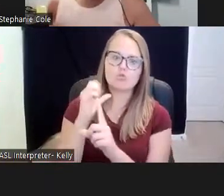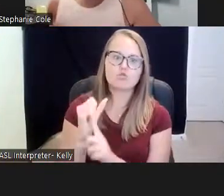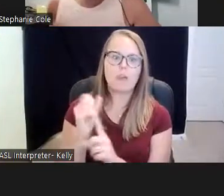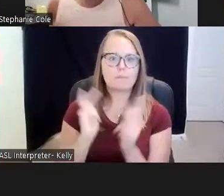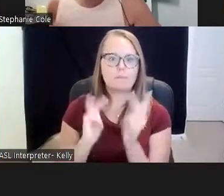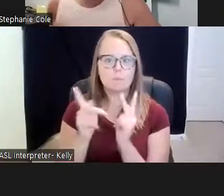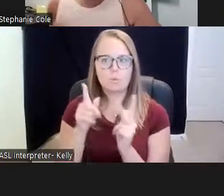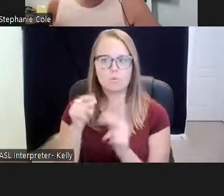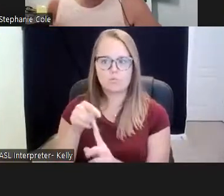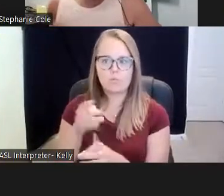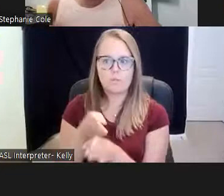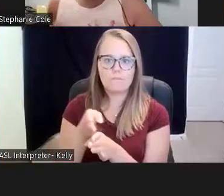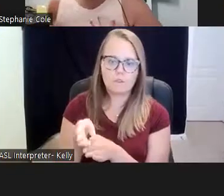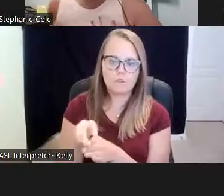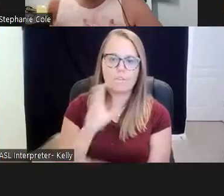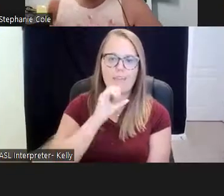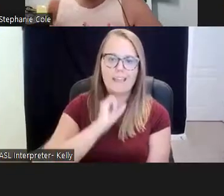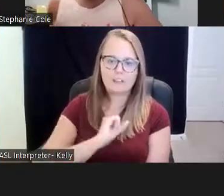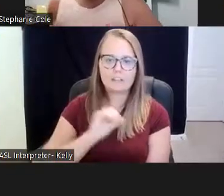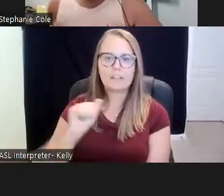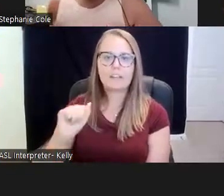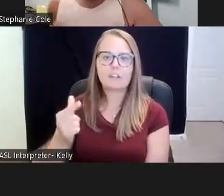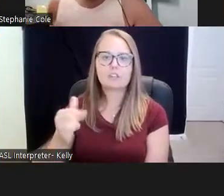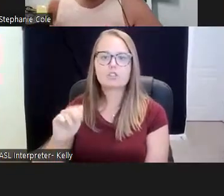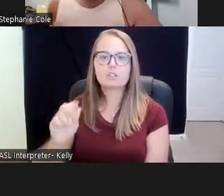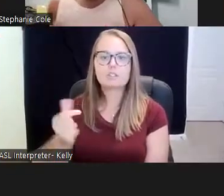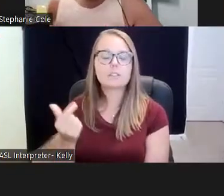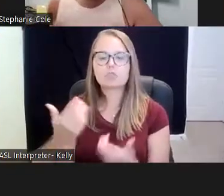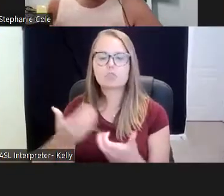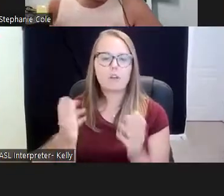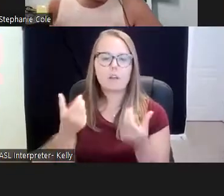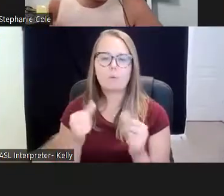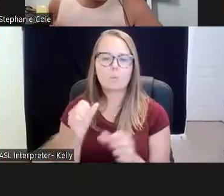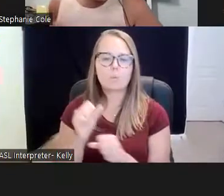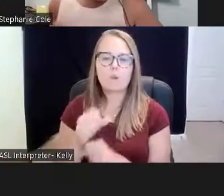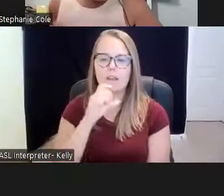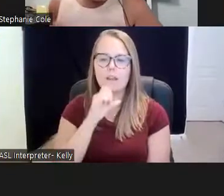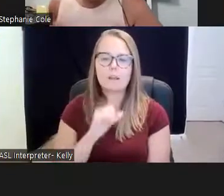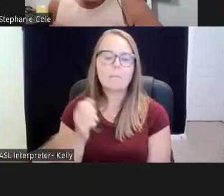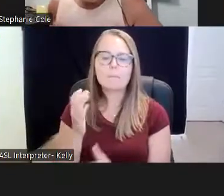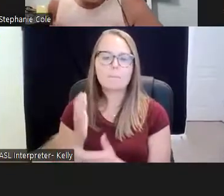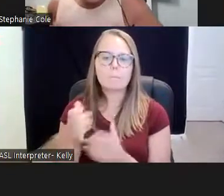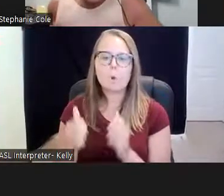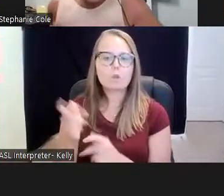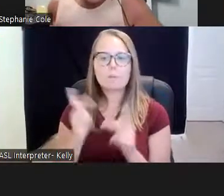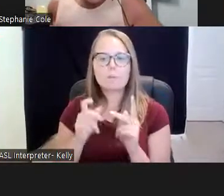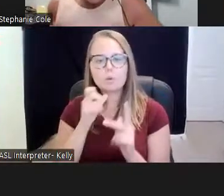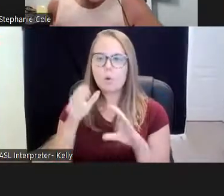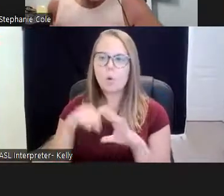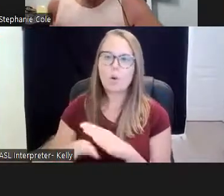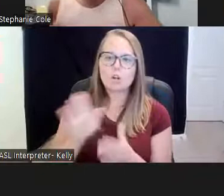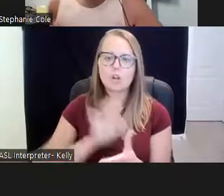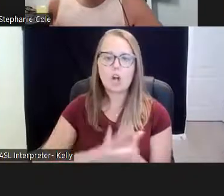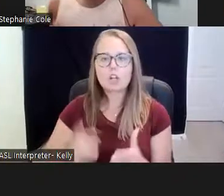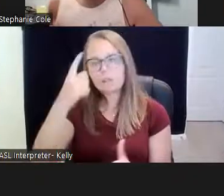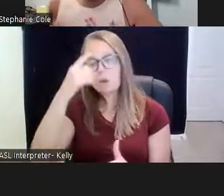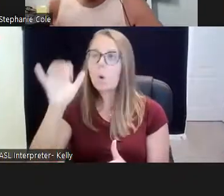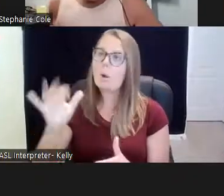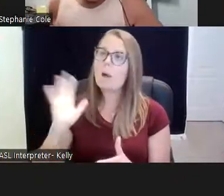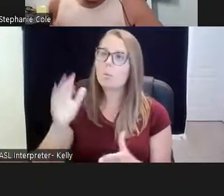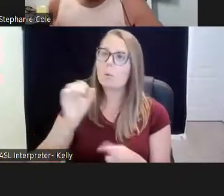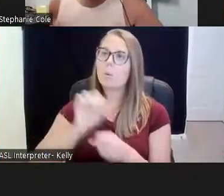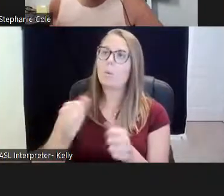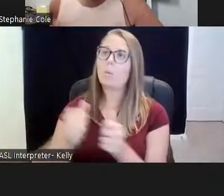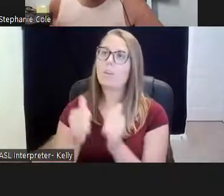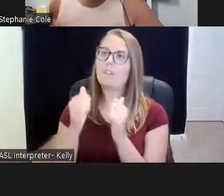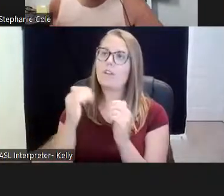aging, in general, anybody who works in aging knows most people don't go to college and think I'm going to work with older adults. But once